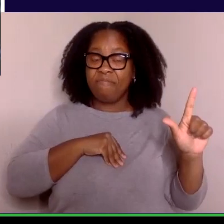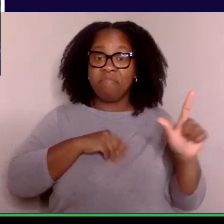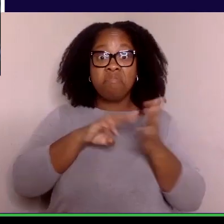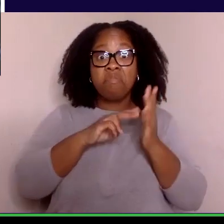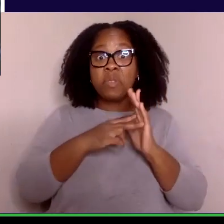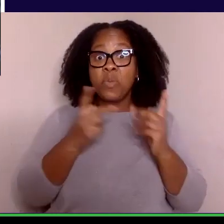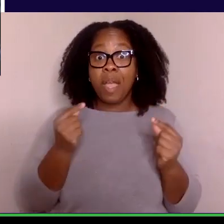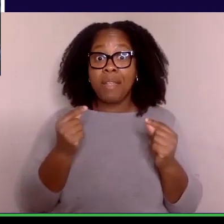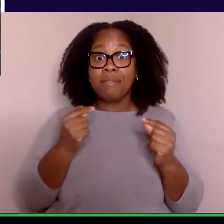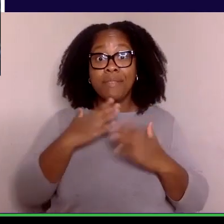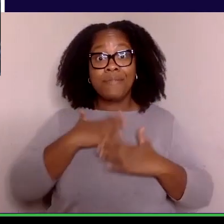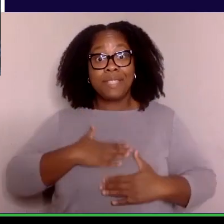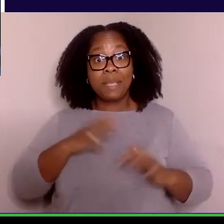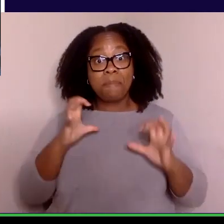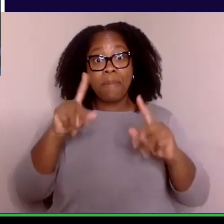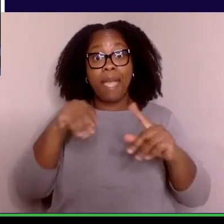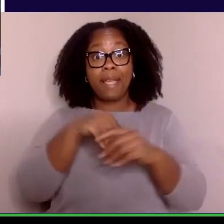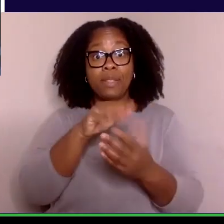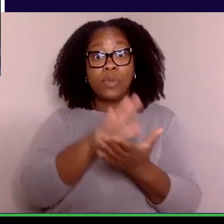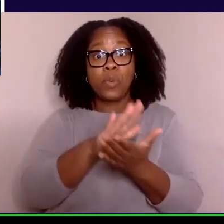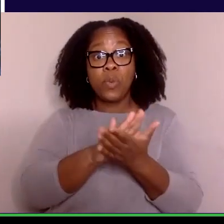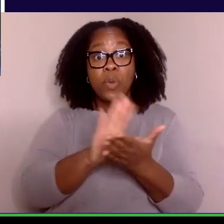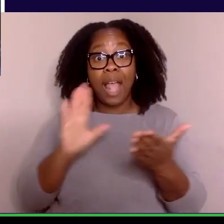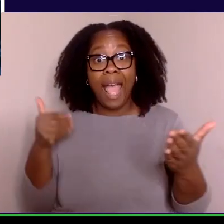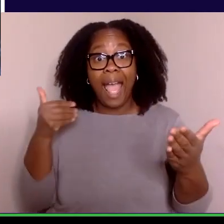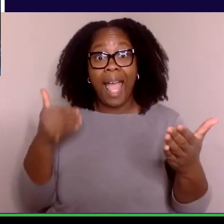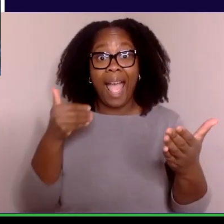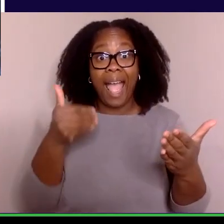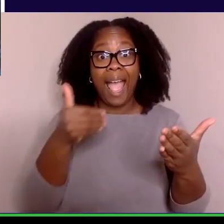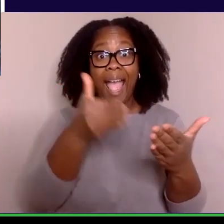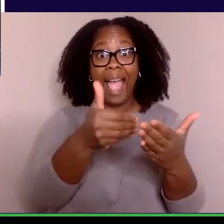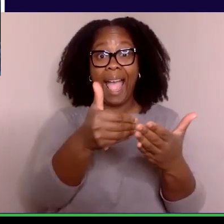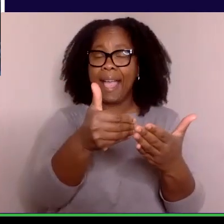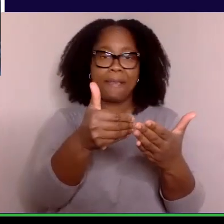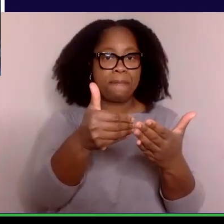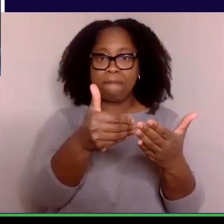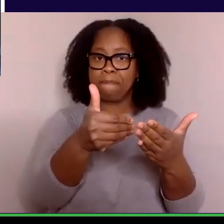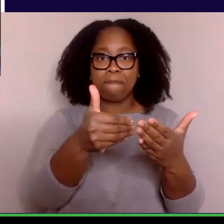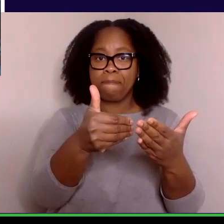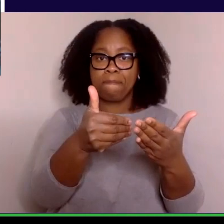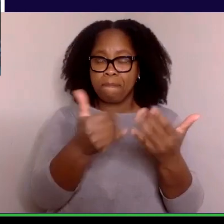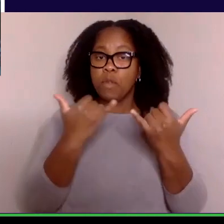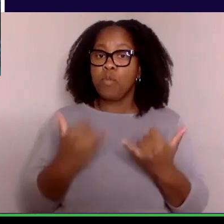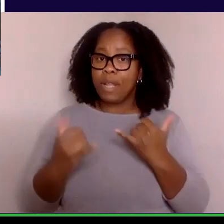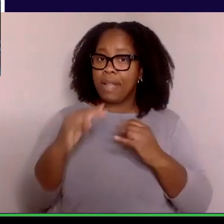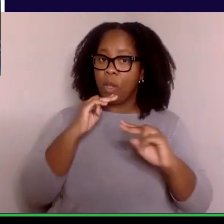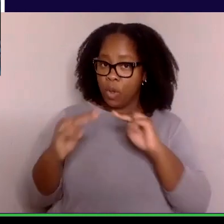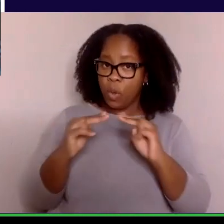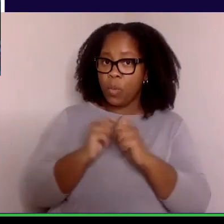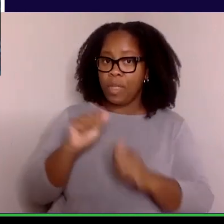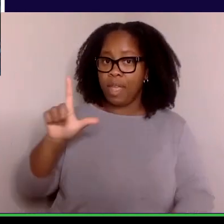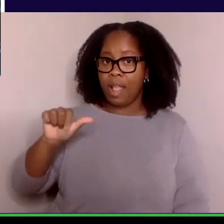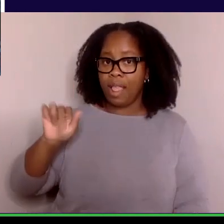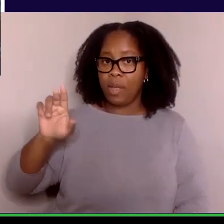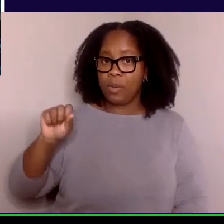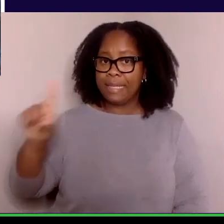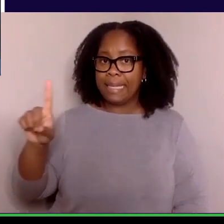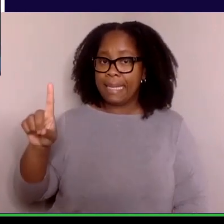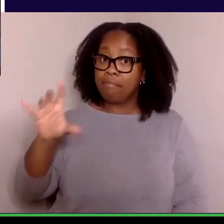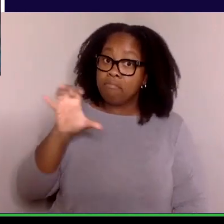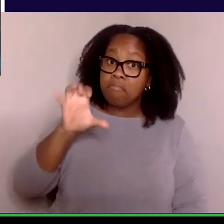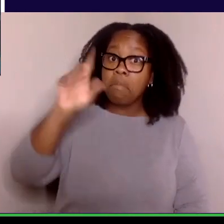is not imminent. We are in bargaining with LAUSD on what an eventual return looks